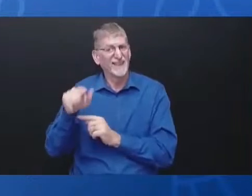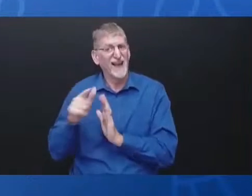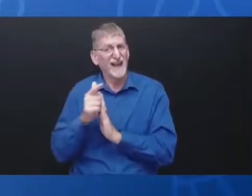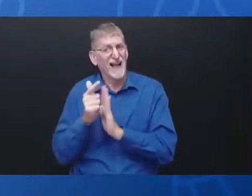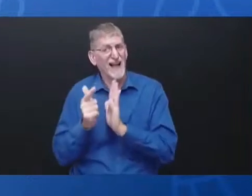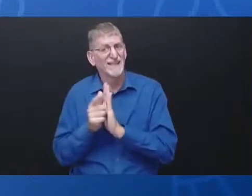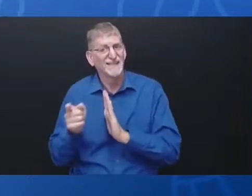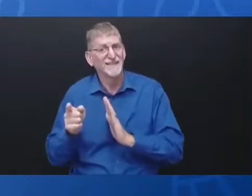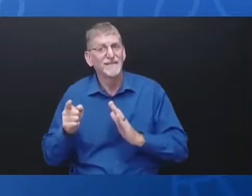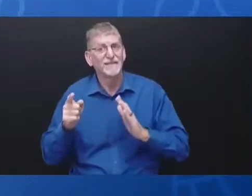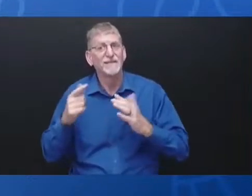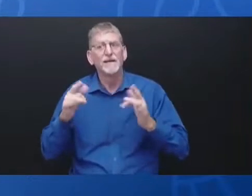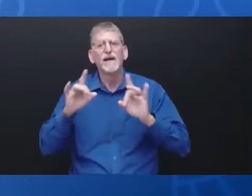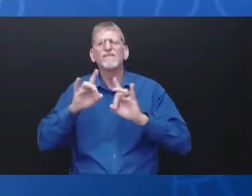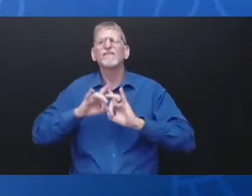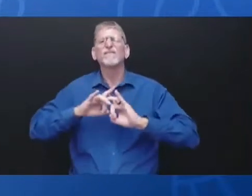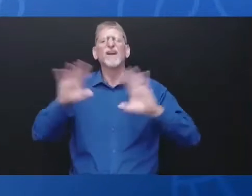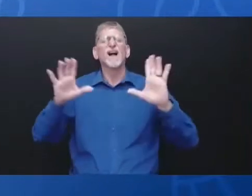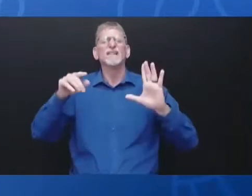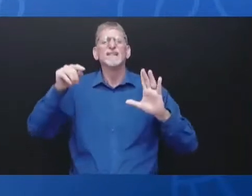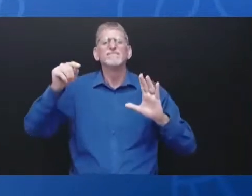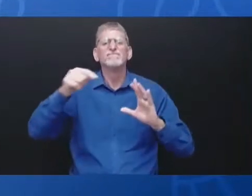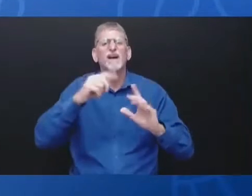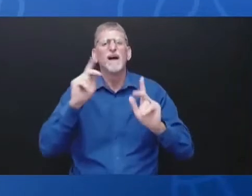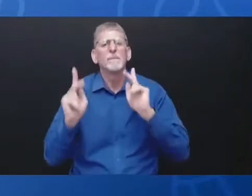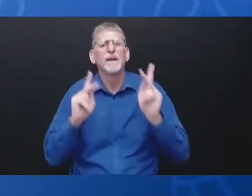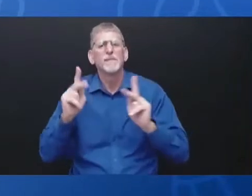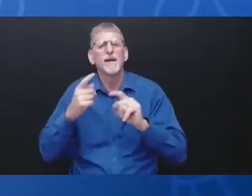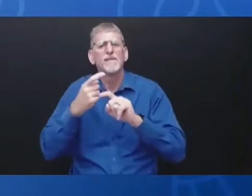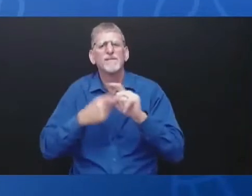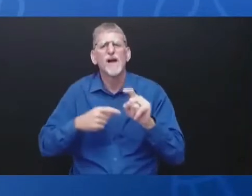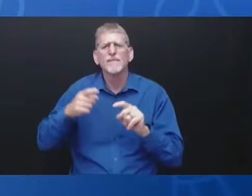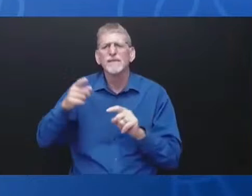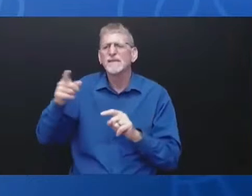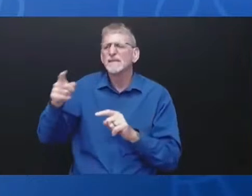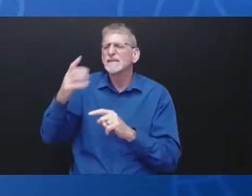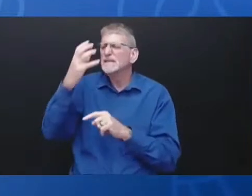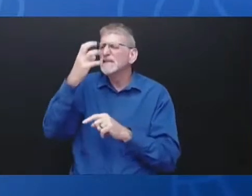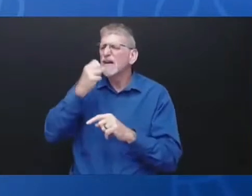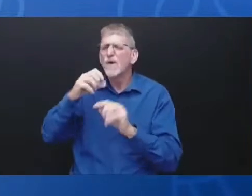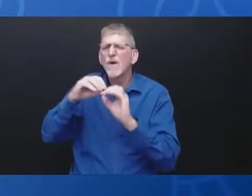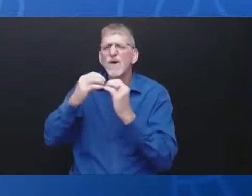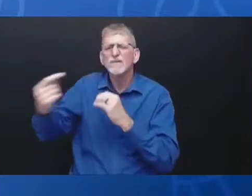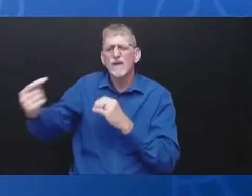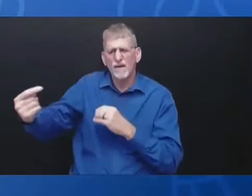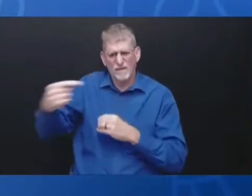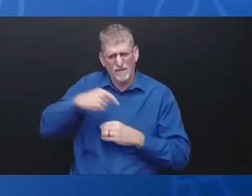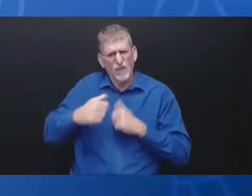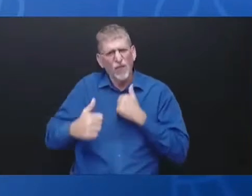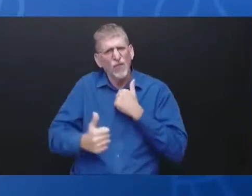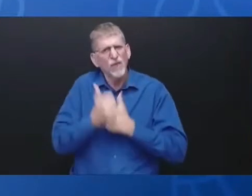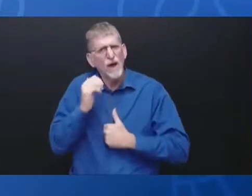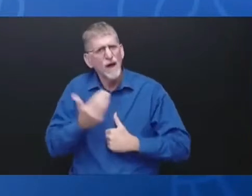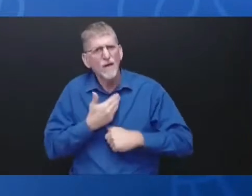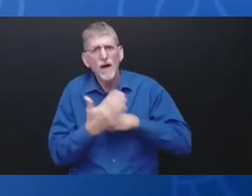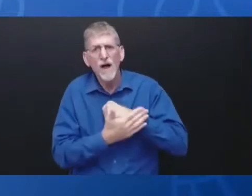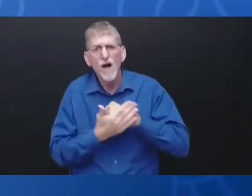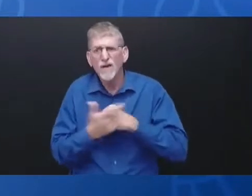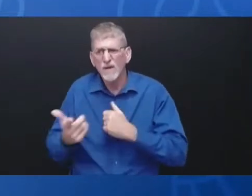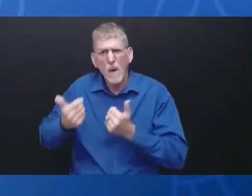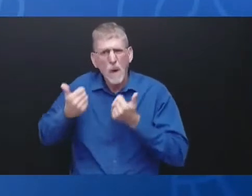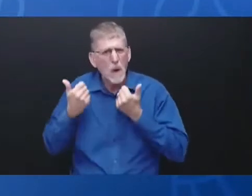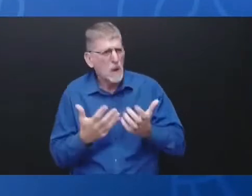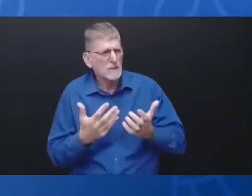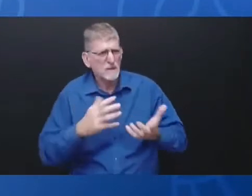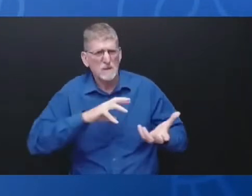terrorist organization, which has been threatening our nation, conducting irregular warfare, and terrorizing Americans.